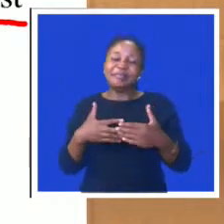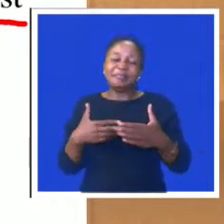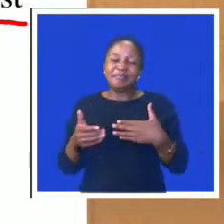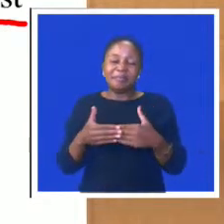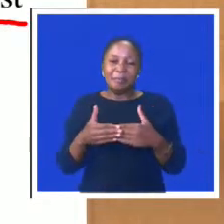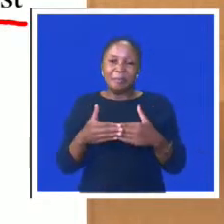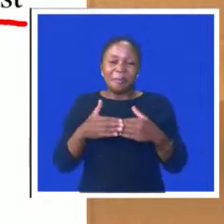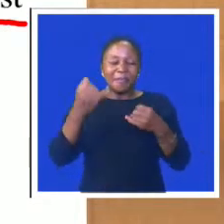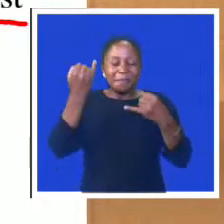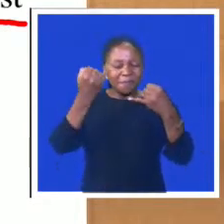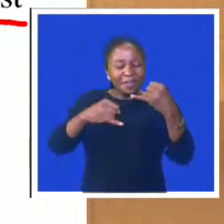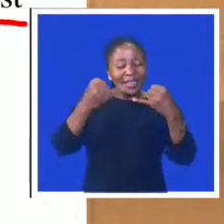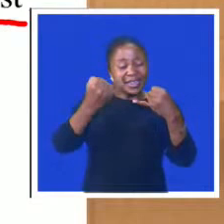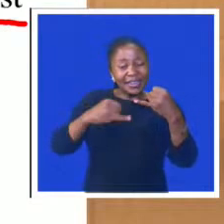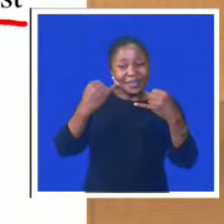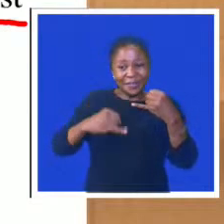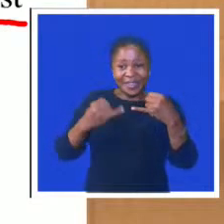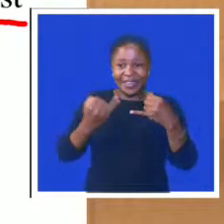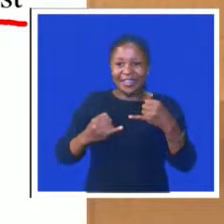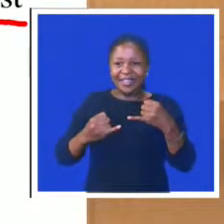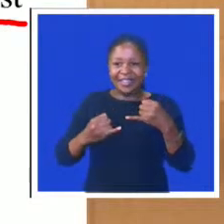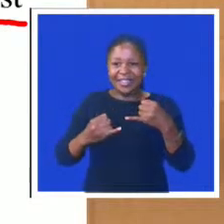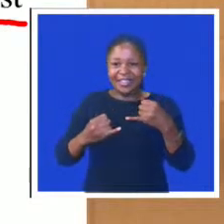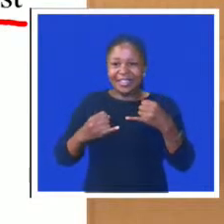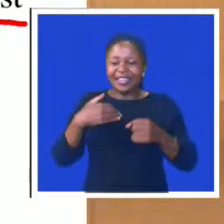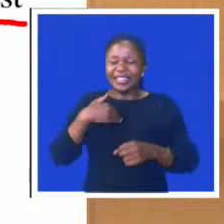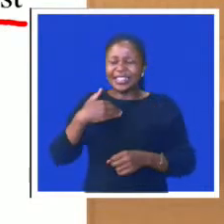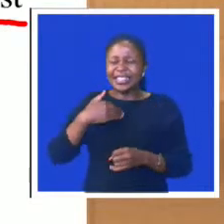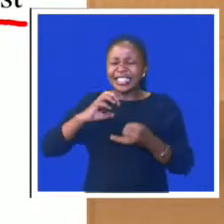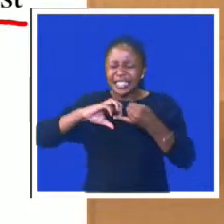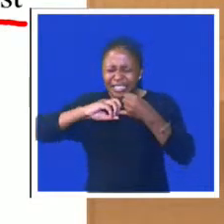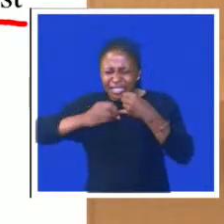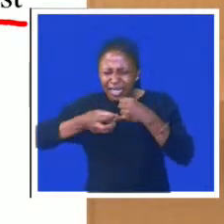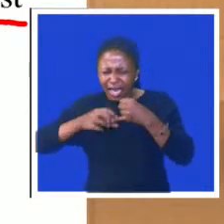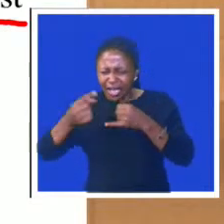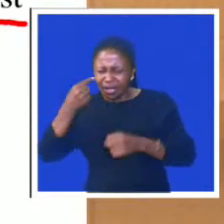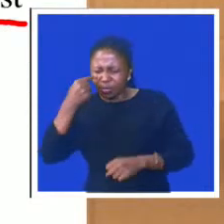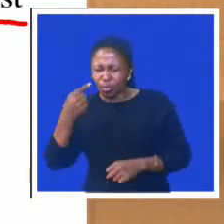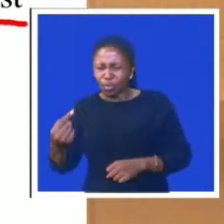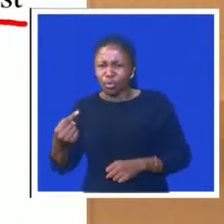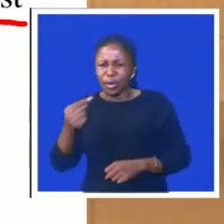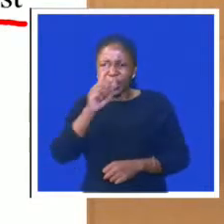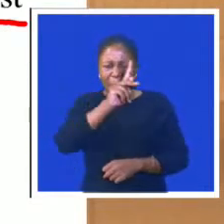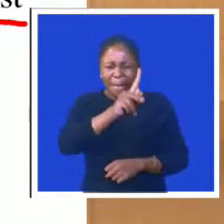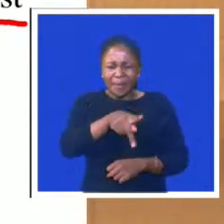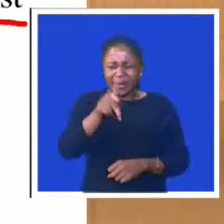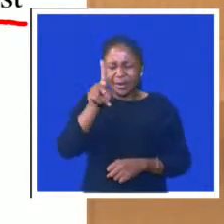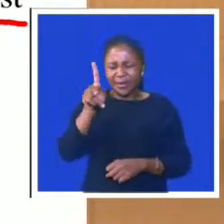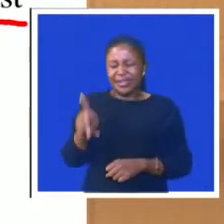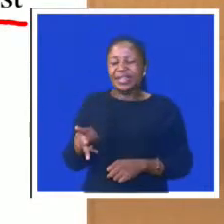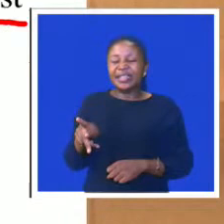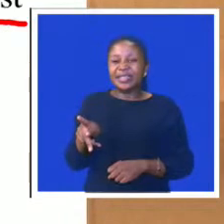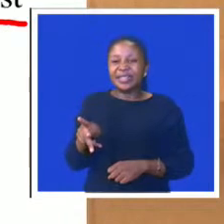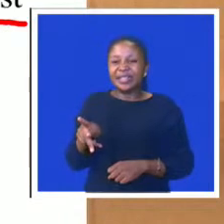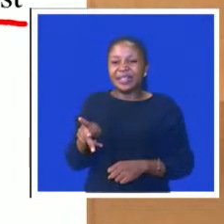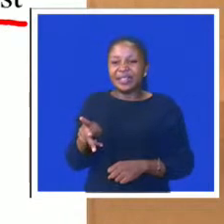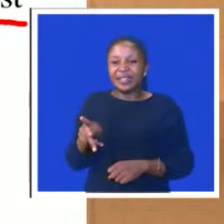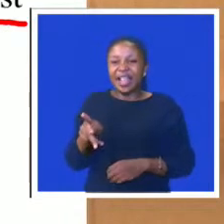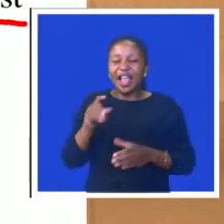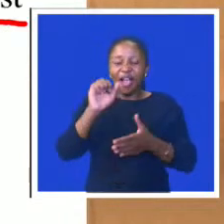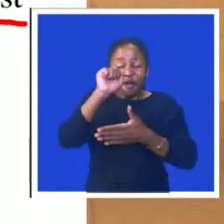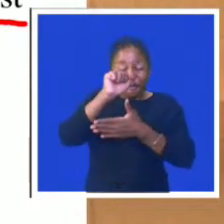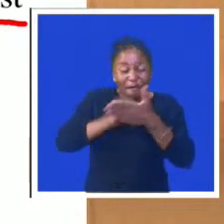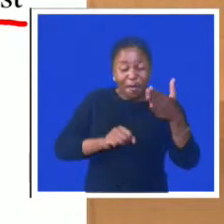have tried to identify some preposition from given